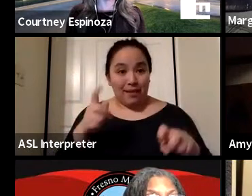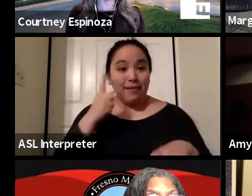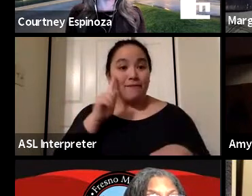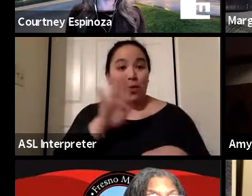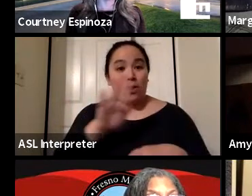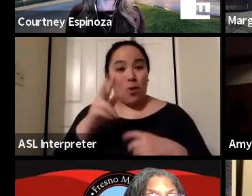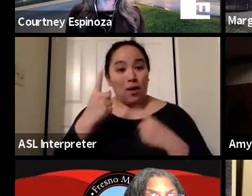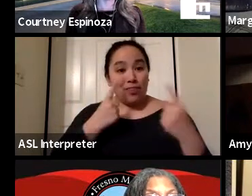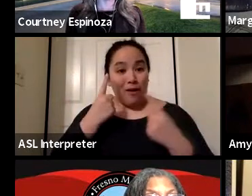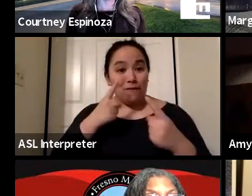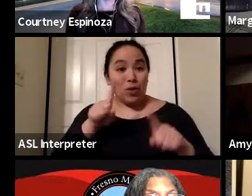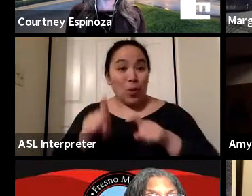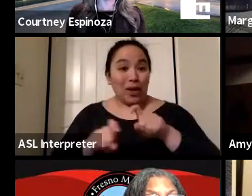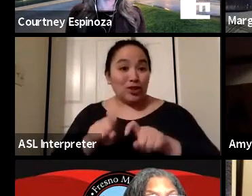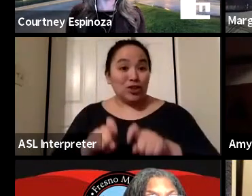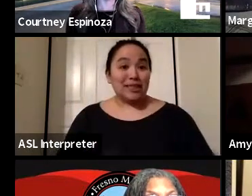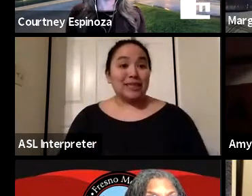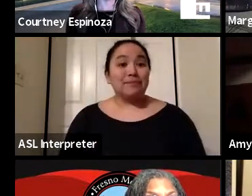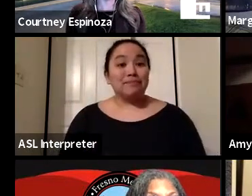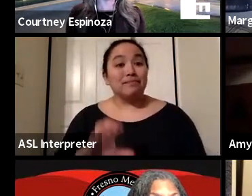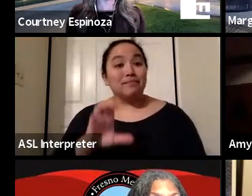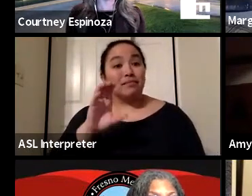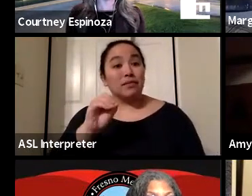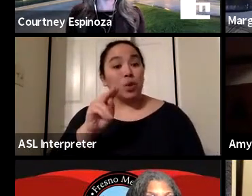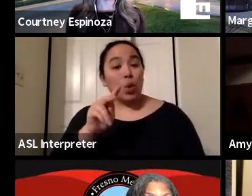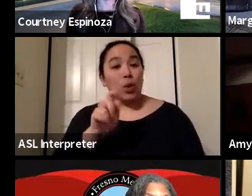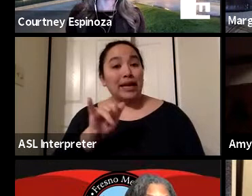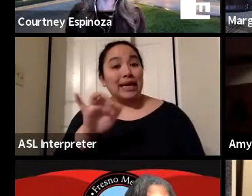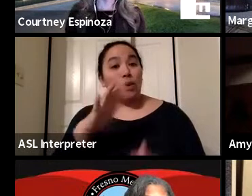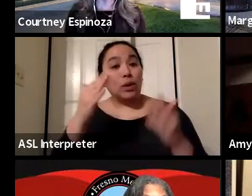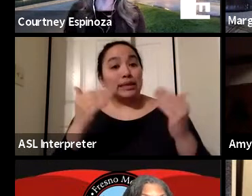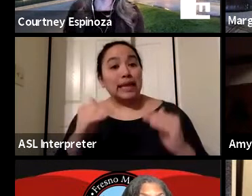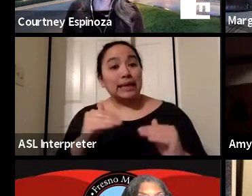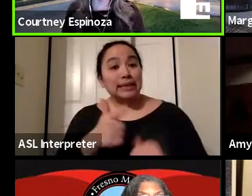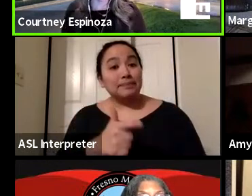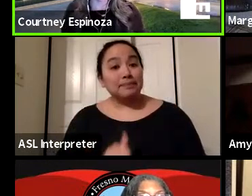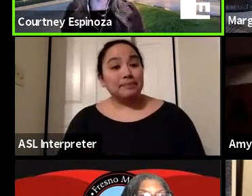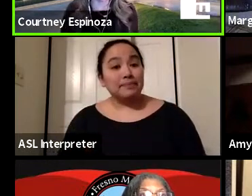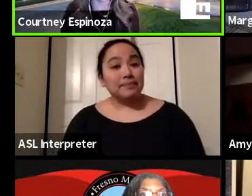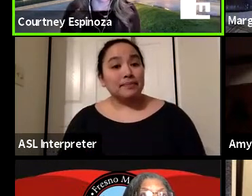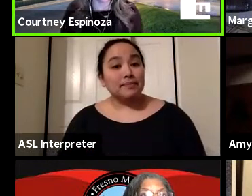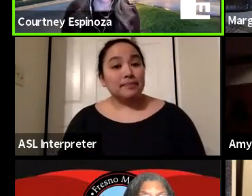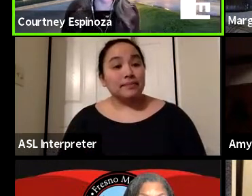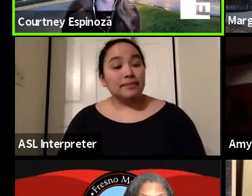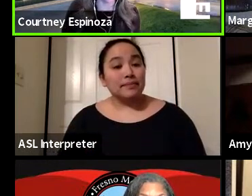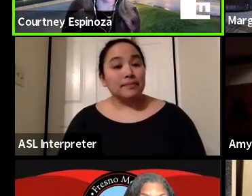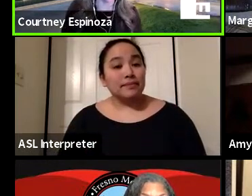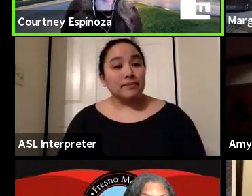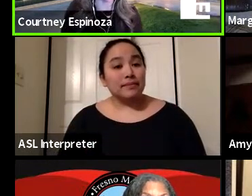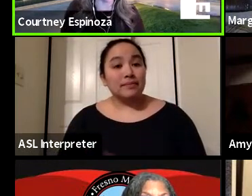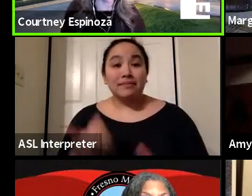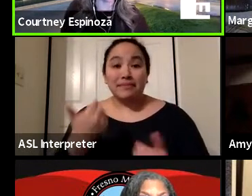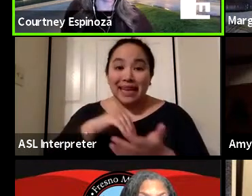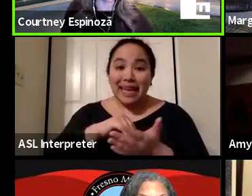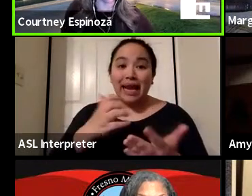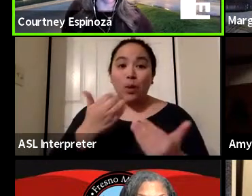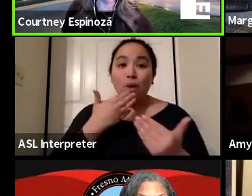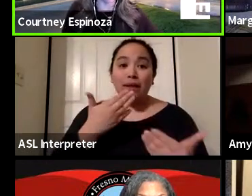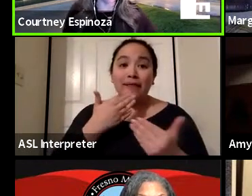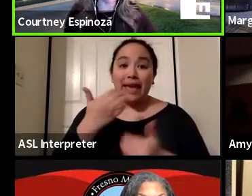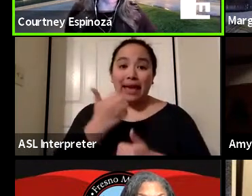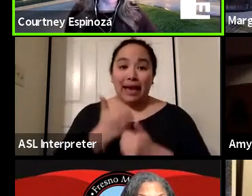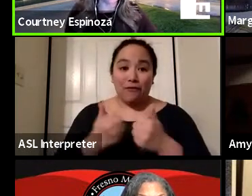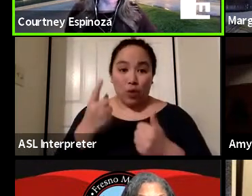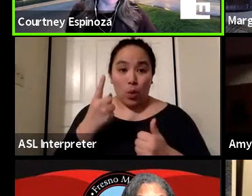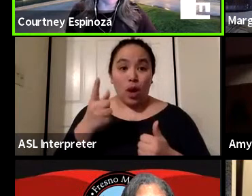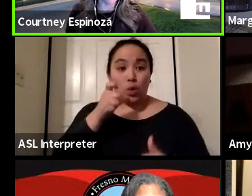thoughtful questions. Courtney, what's up next? So again, I want to thank everybody for,